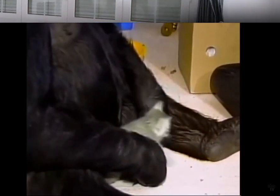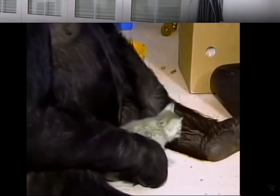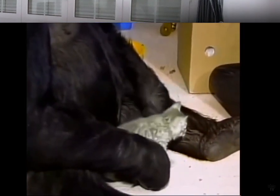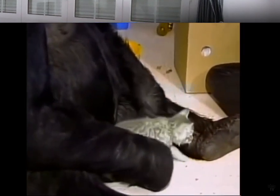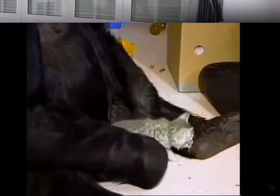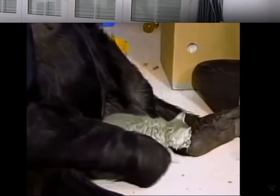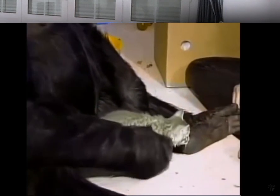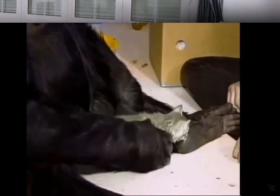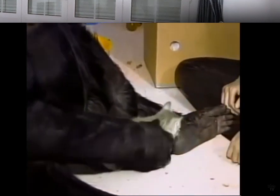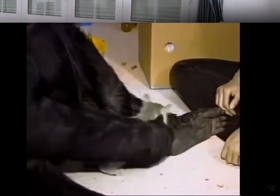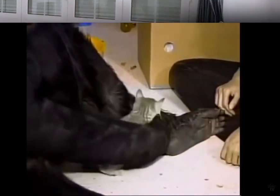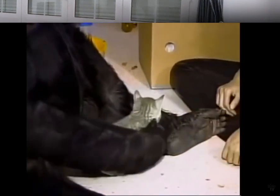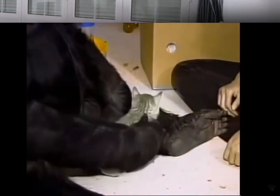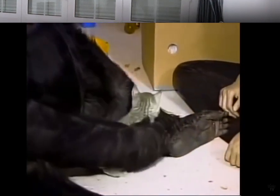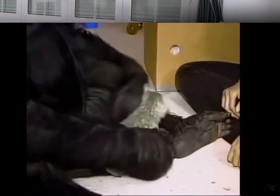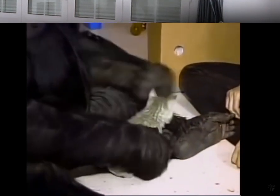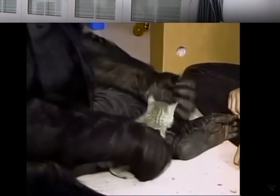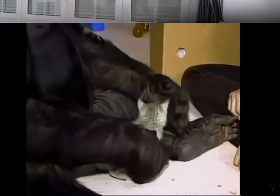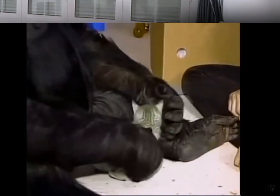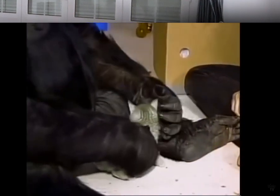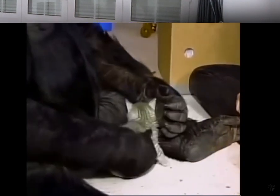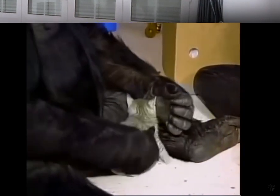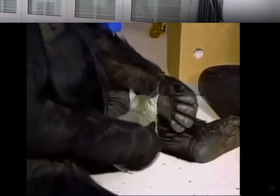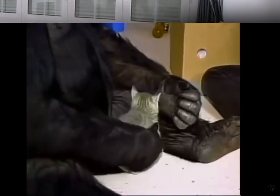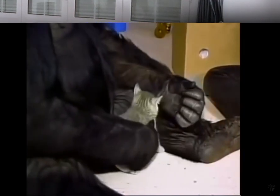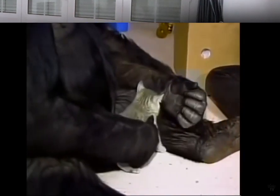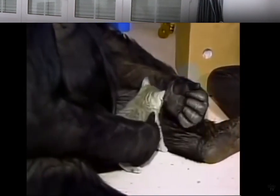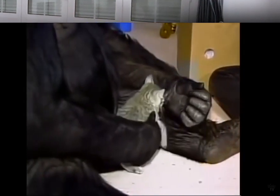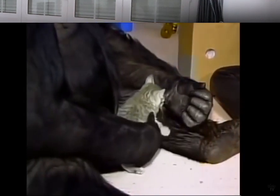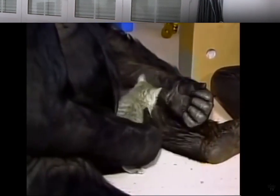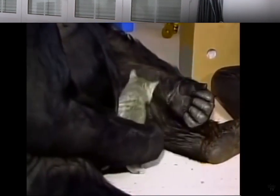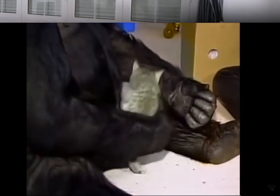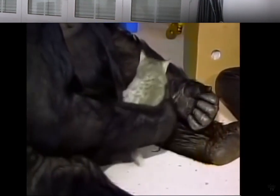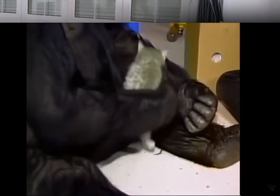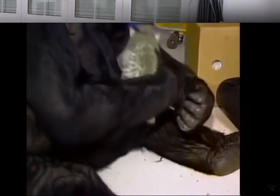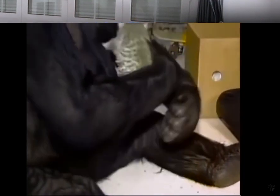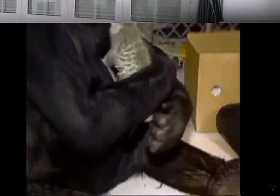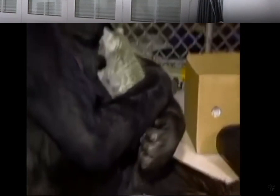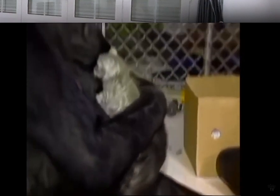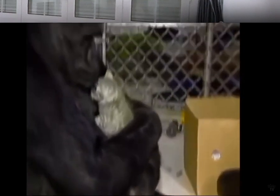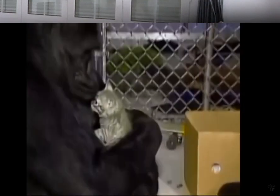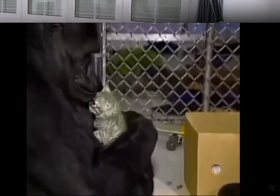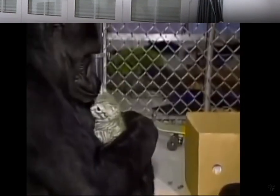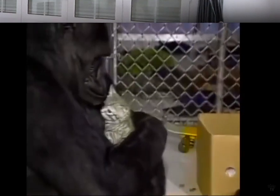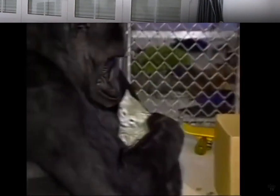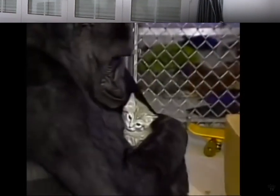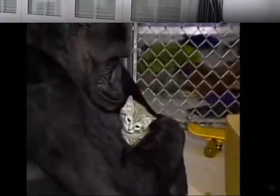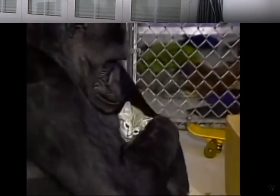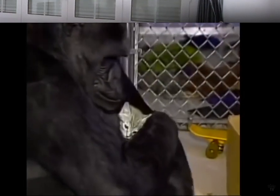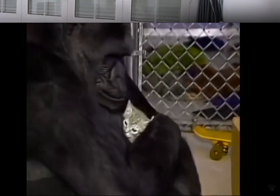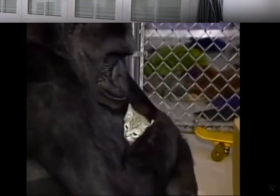it stands out in people's memories is because there's an emotional surprise there. There's a giant